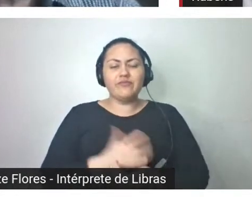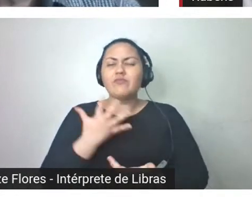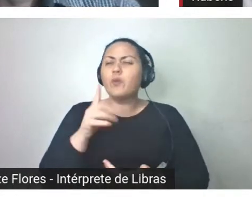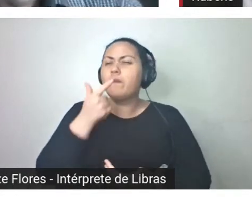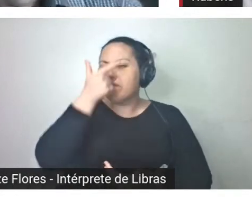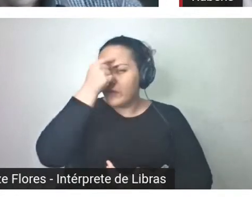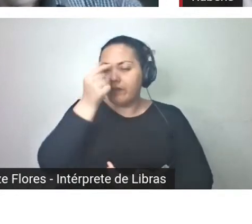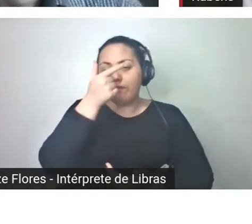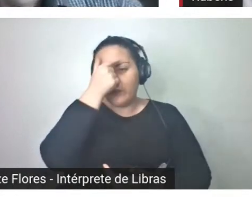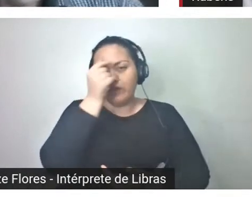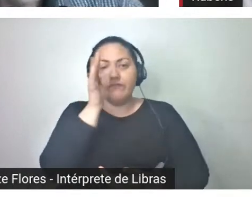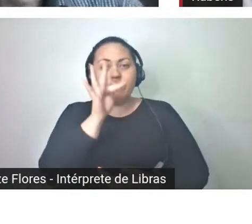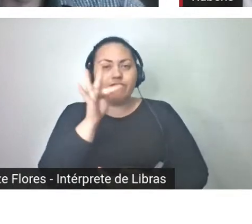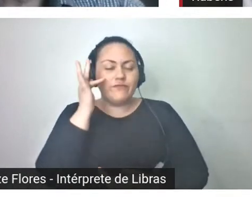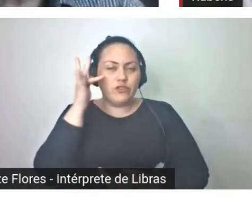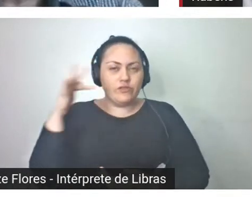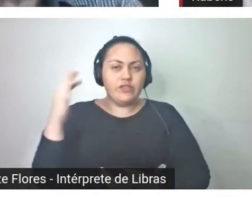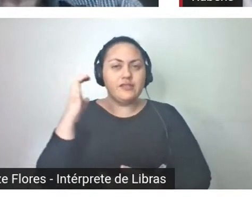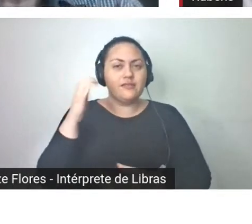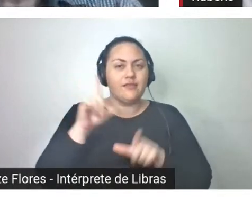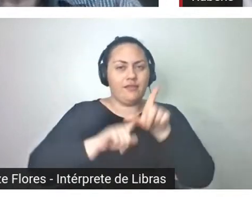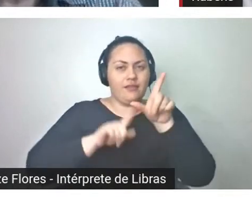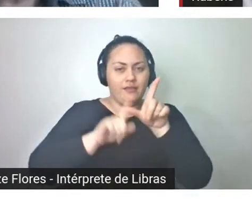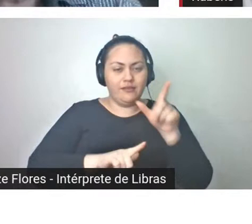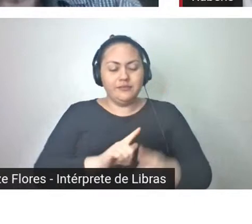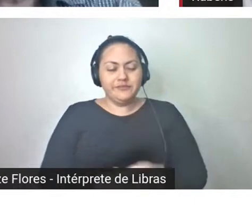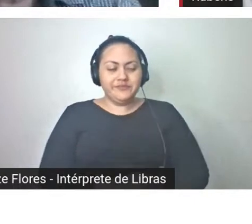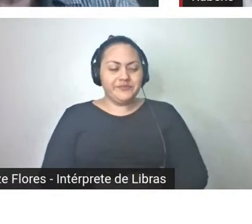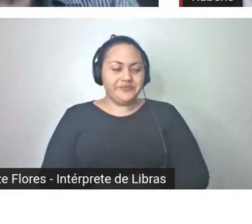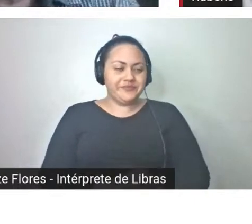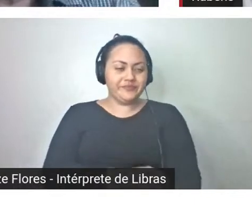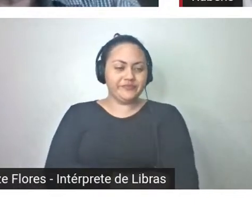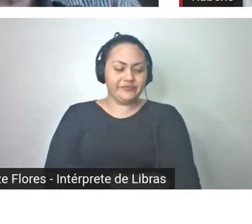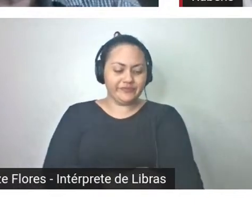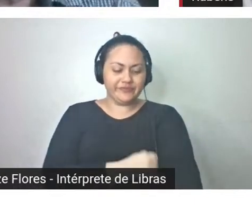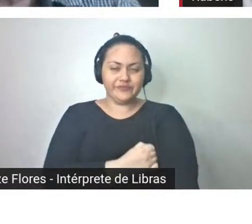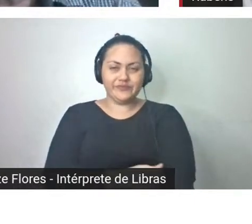From the Philosophy and Education faculty.